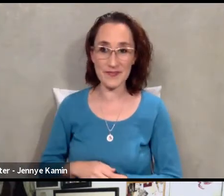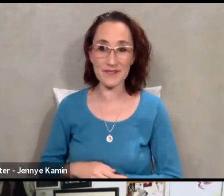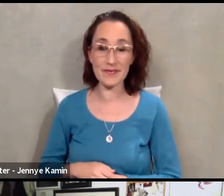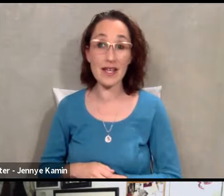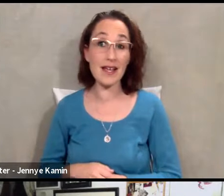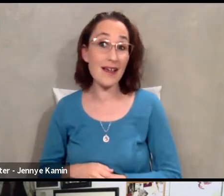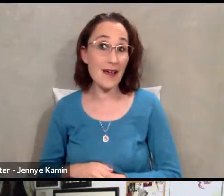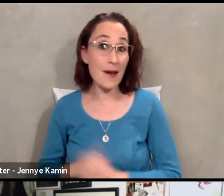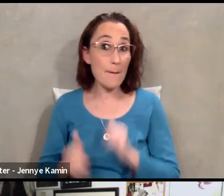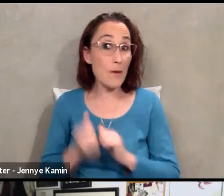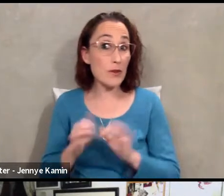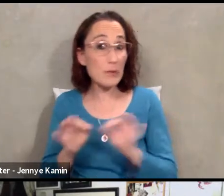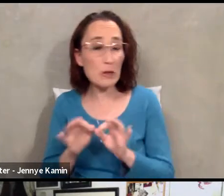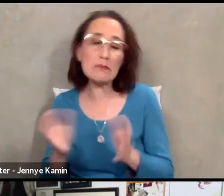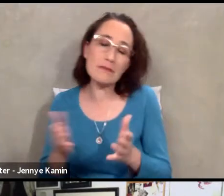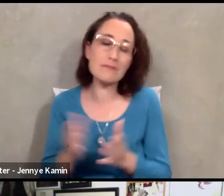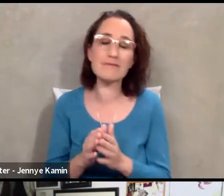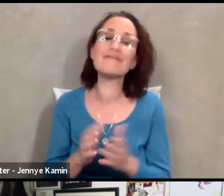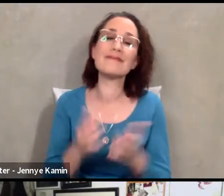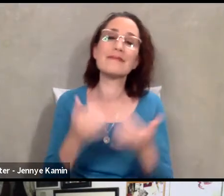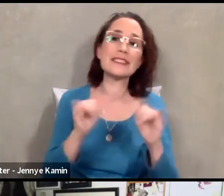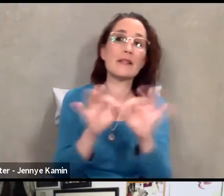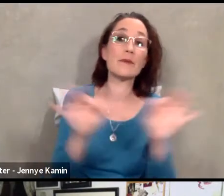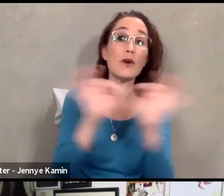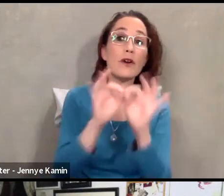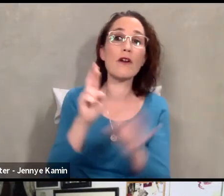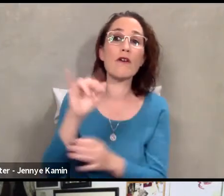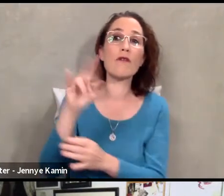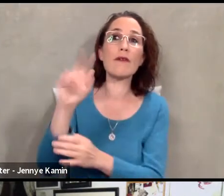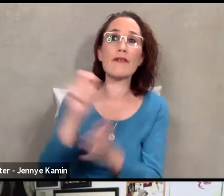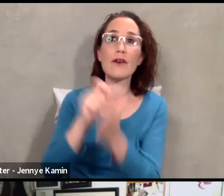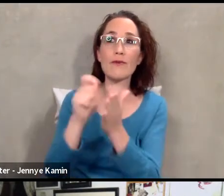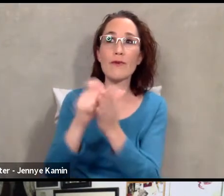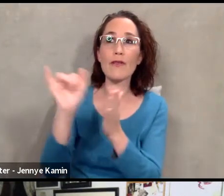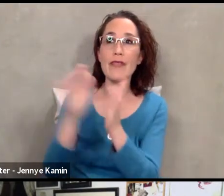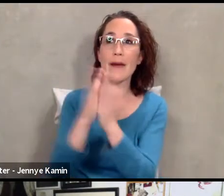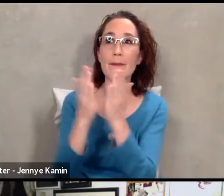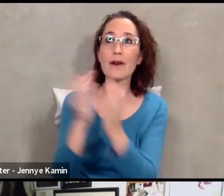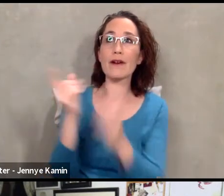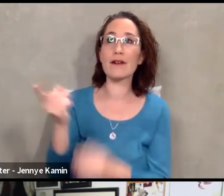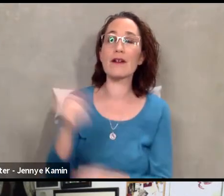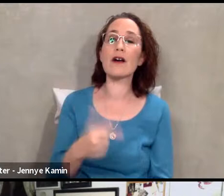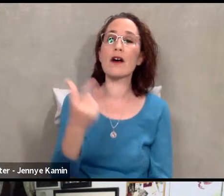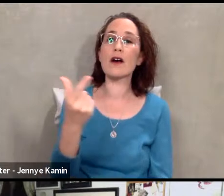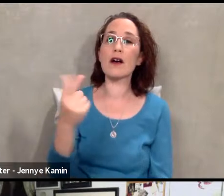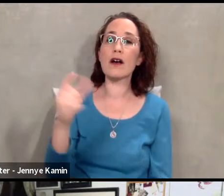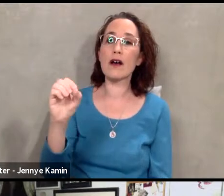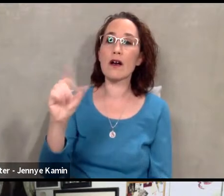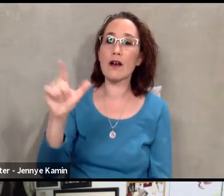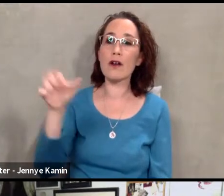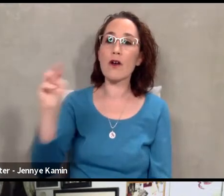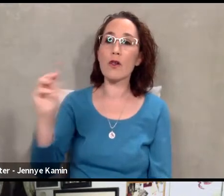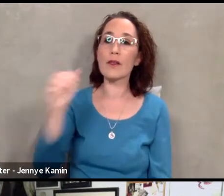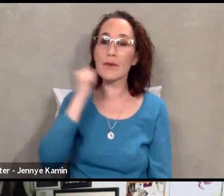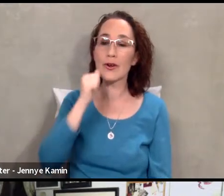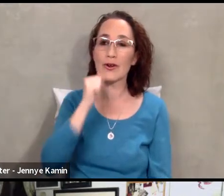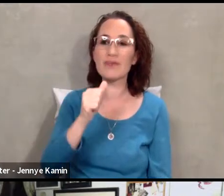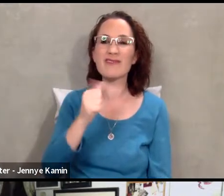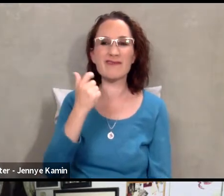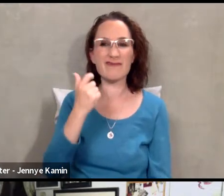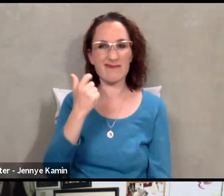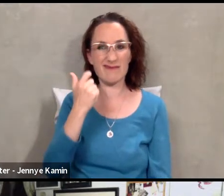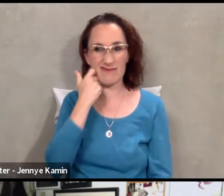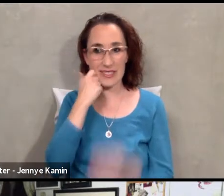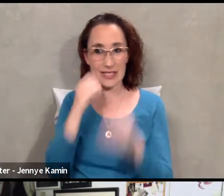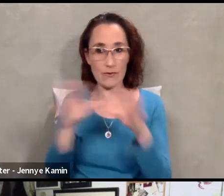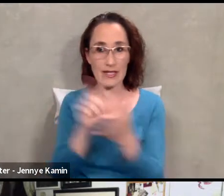not most importantly, but importantly, Reva is also the author of this book, Golem Girl, which just came out last week,